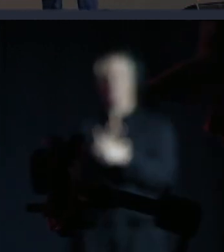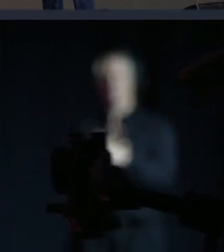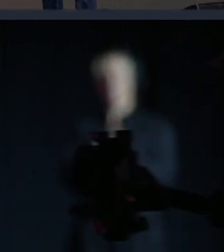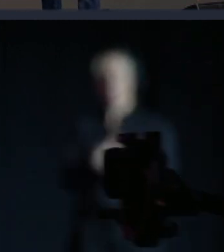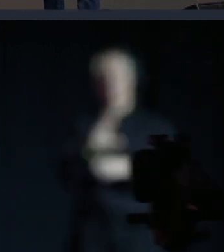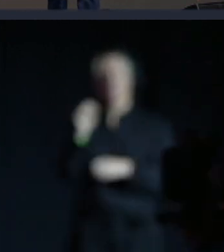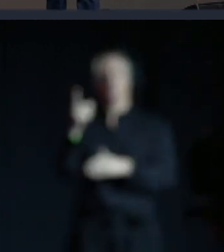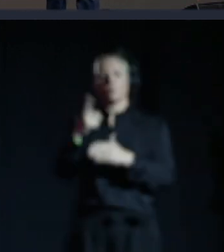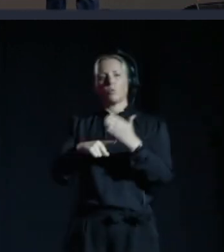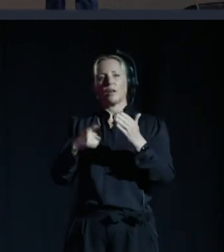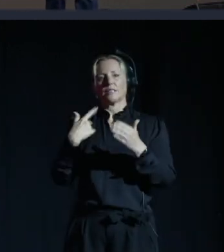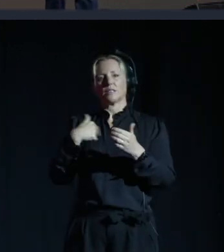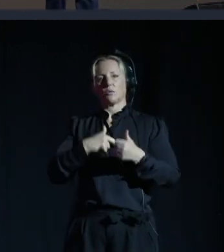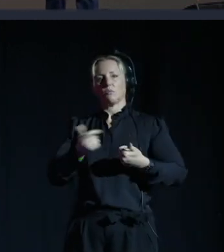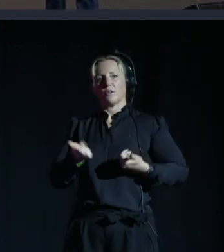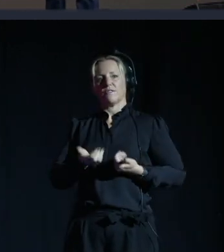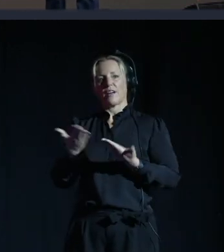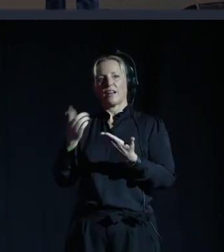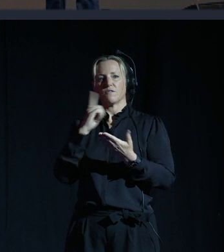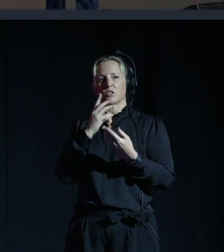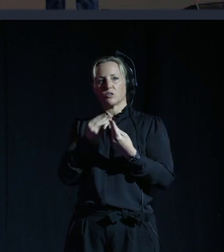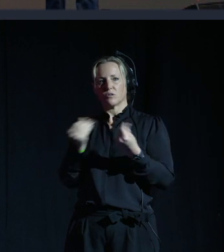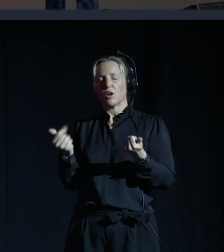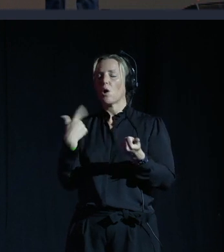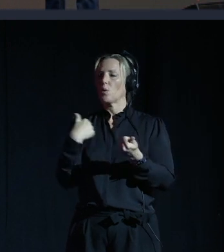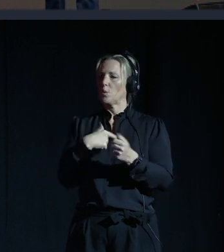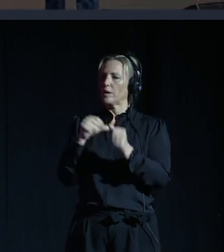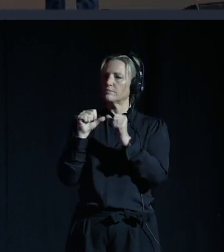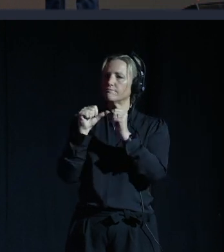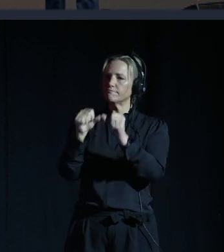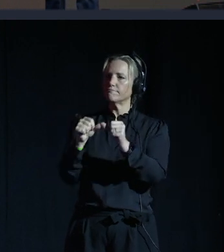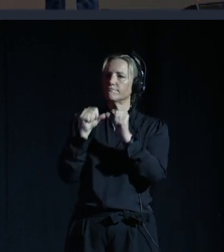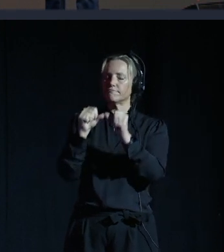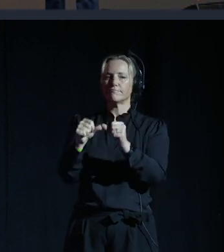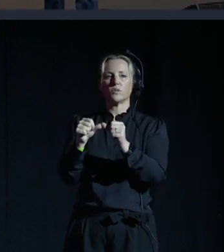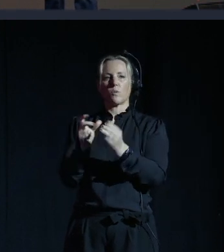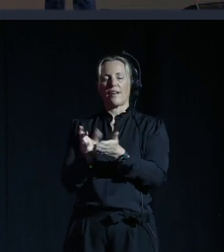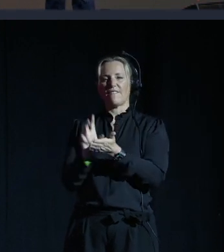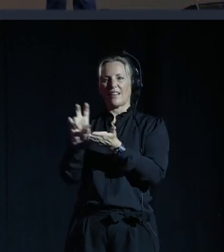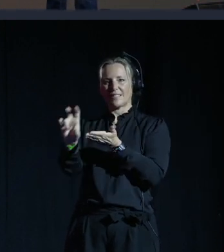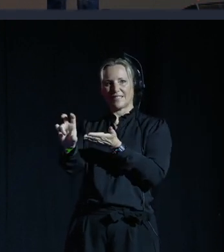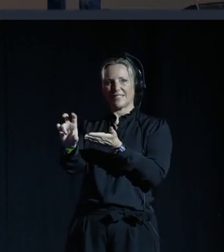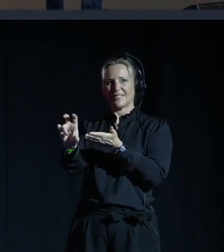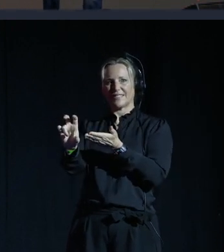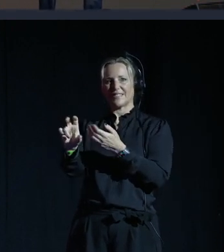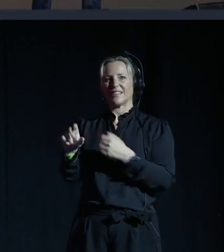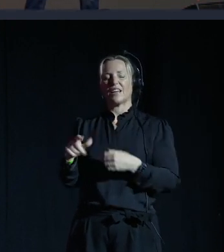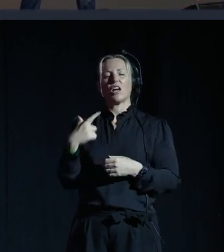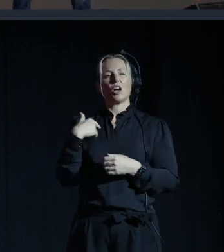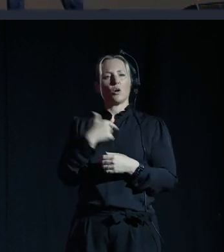solution. So we're committed to continuing to invest here, as Tristan mentioned, and we're going to keep giving you